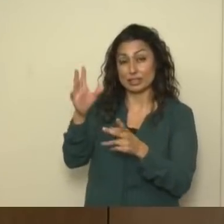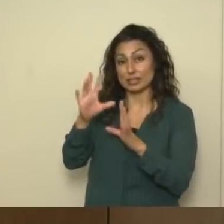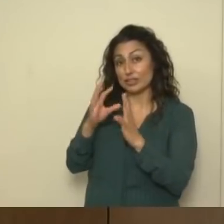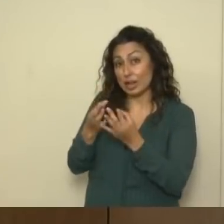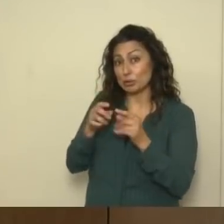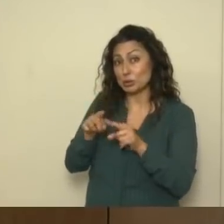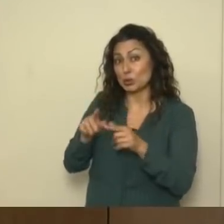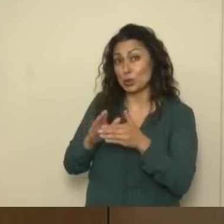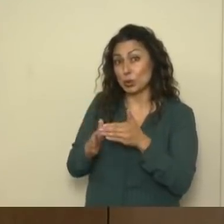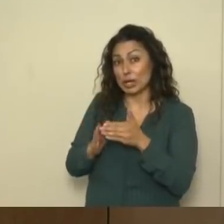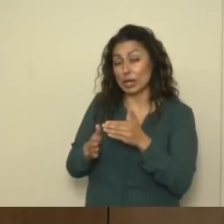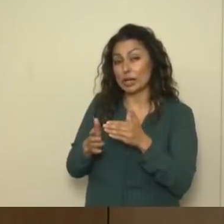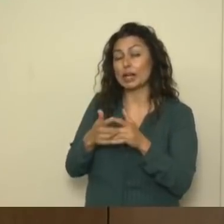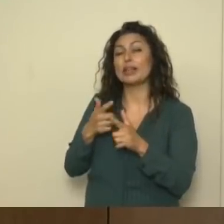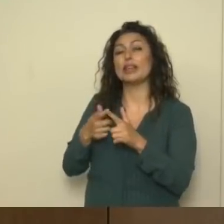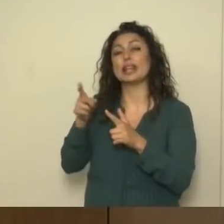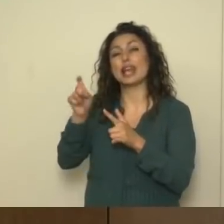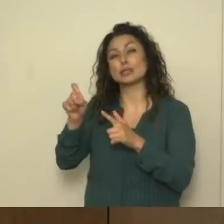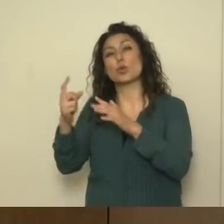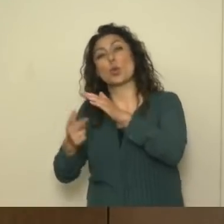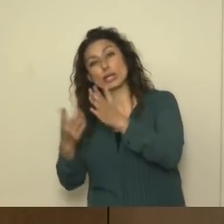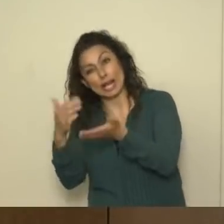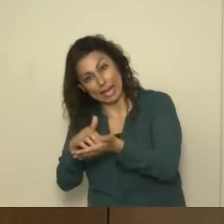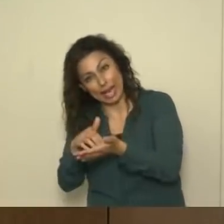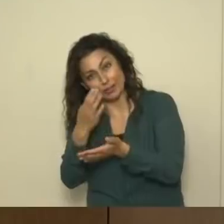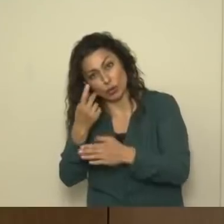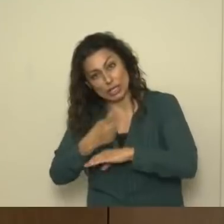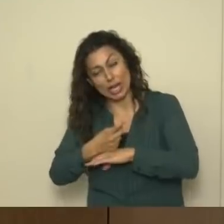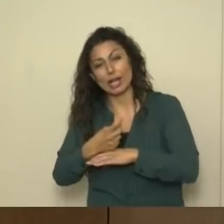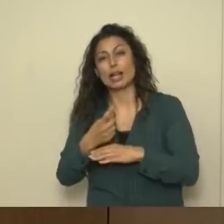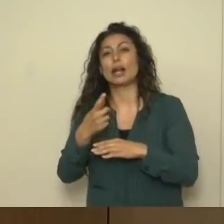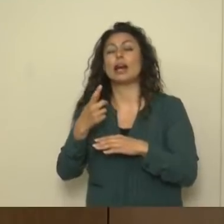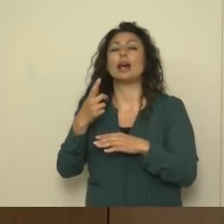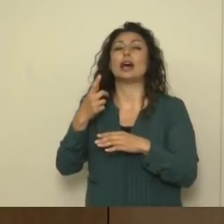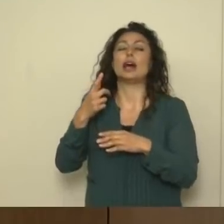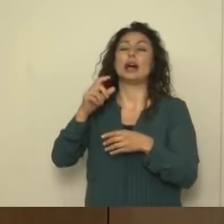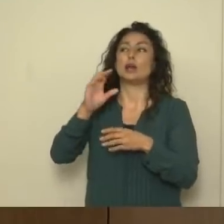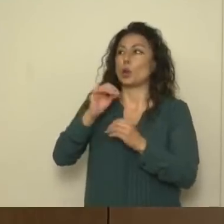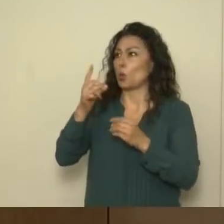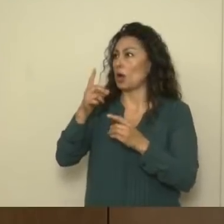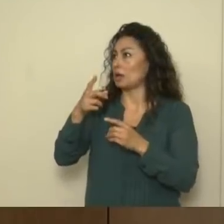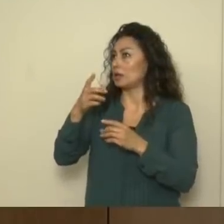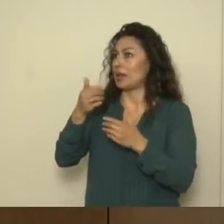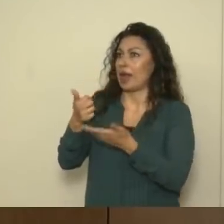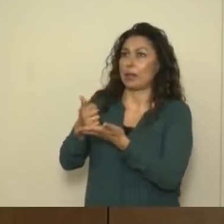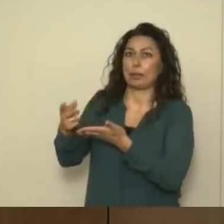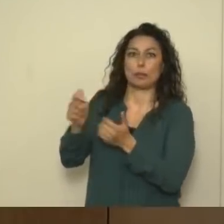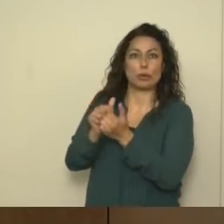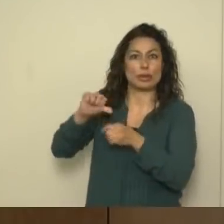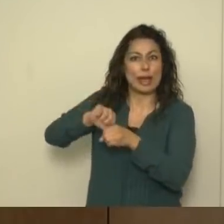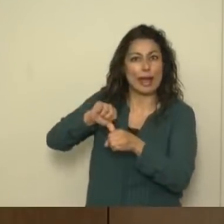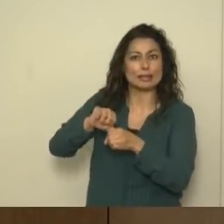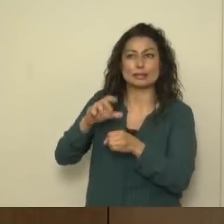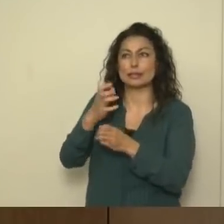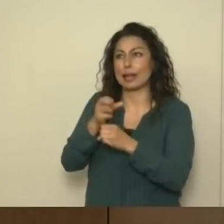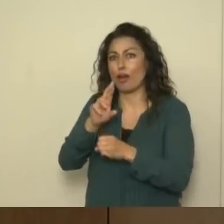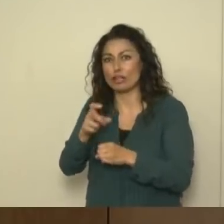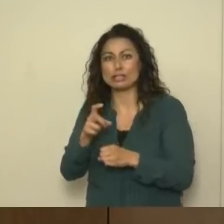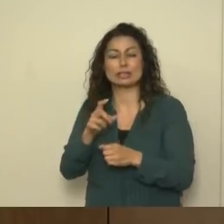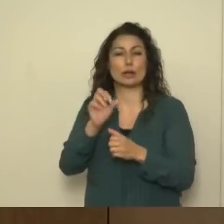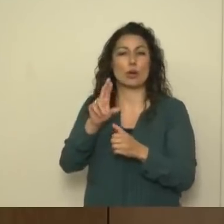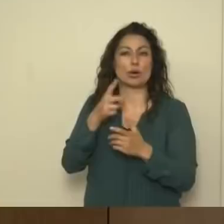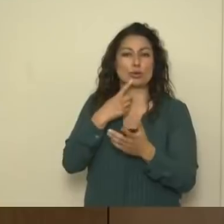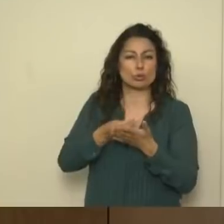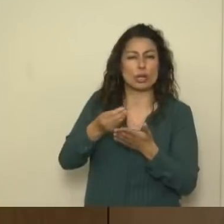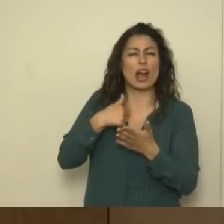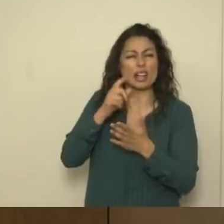weekend, he was having to quarantine. And again, no one to put gas in the car, no one to get his prescriptions, no one to go to the grocery stores. I'm